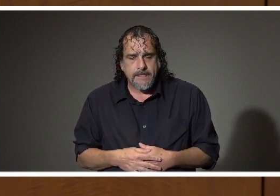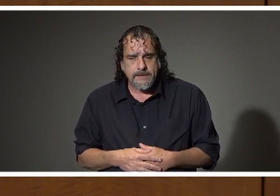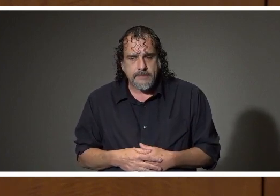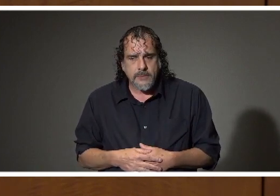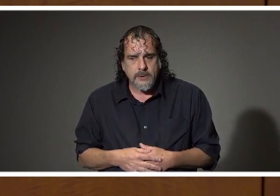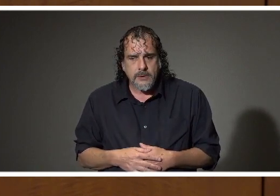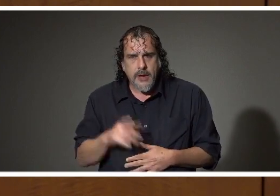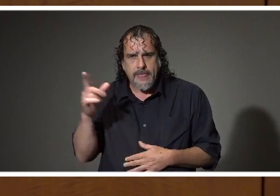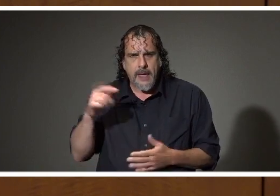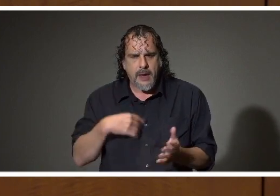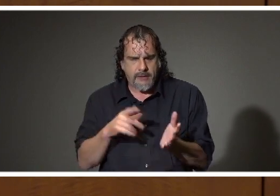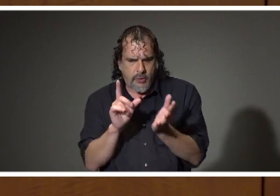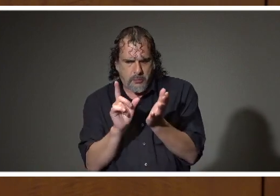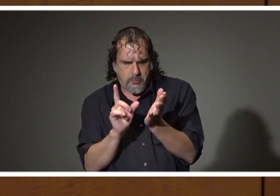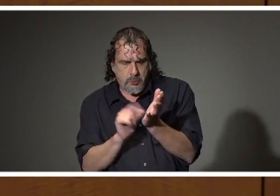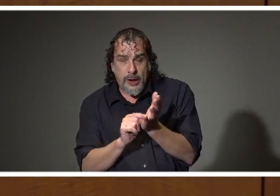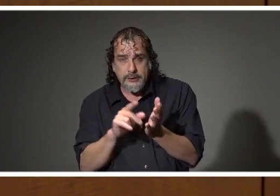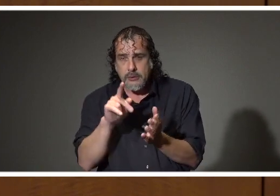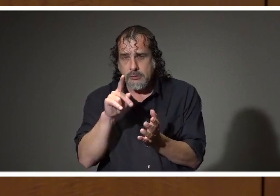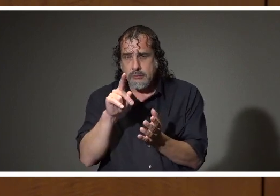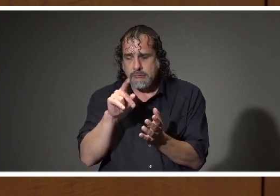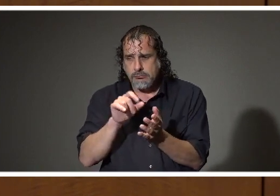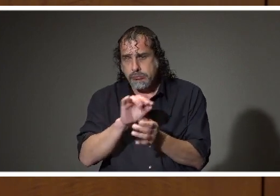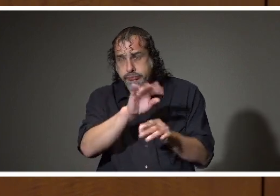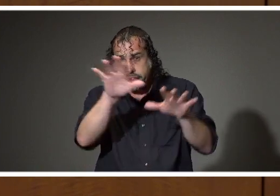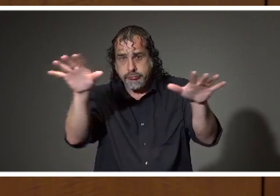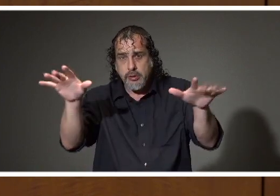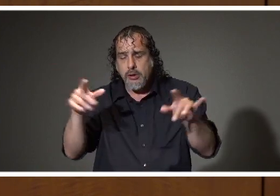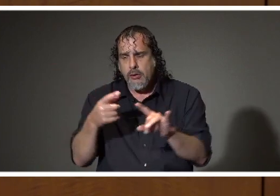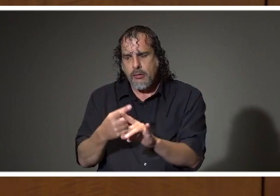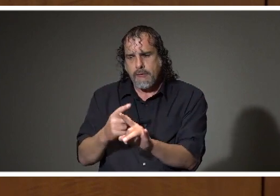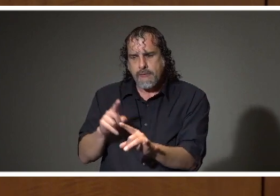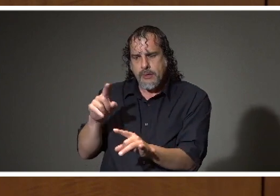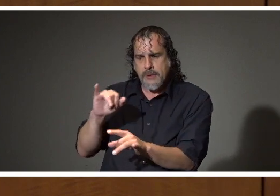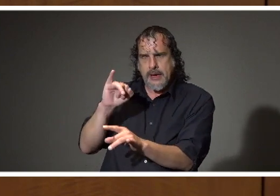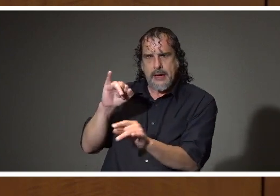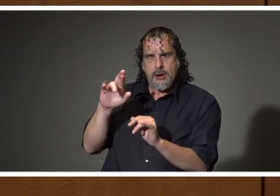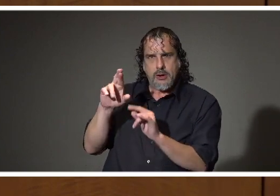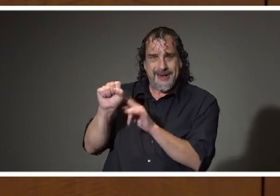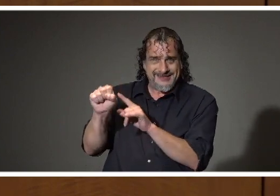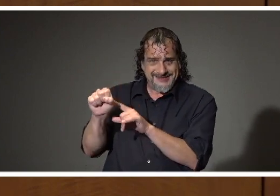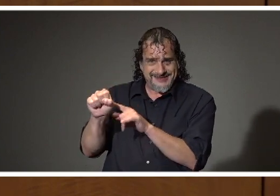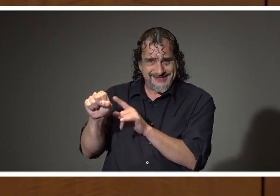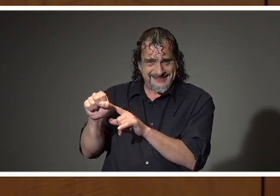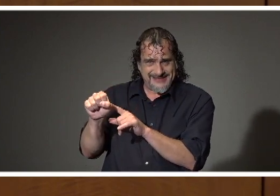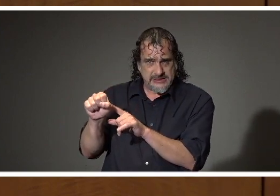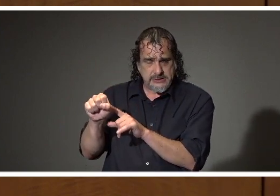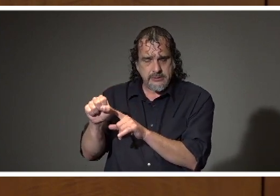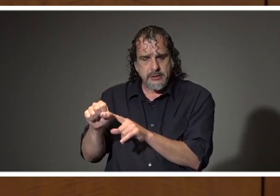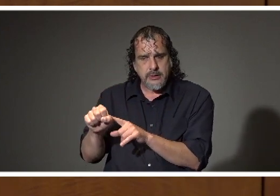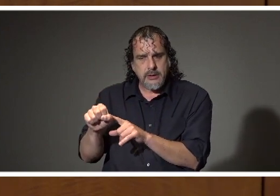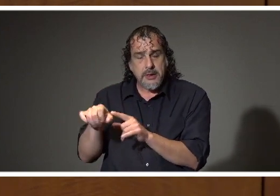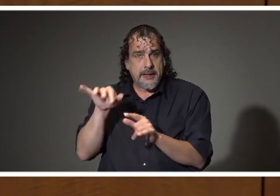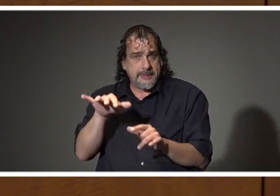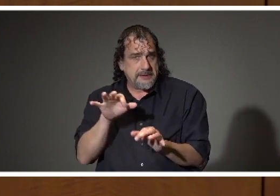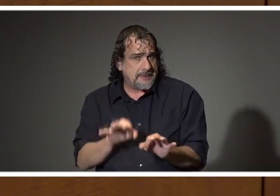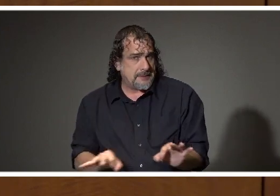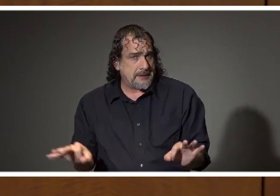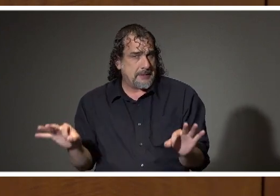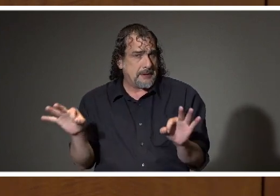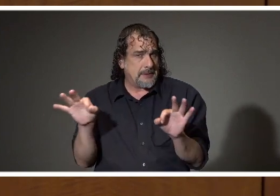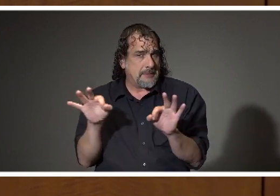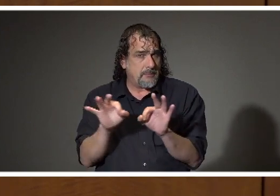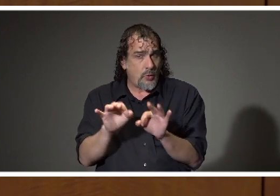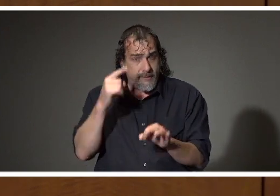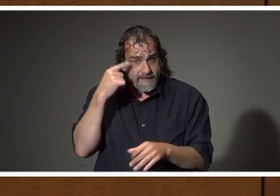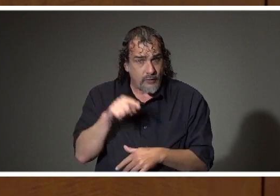release that's gone out just recently from the IRS. And so this is critically important for those